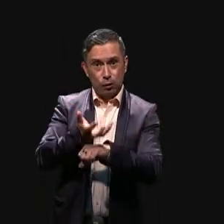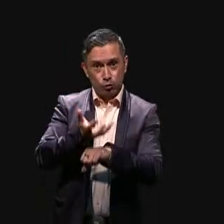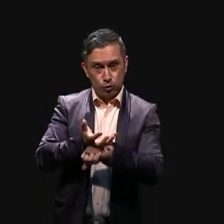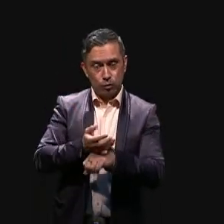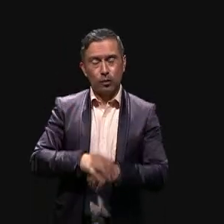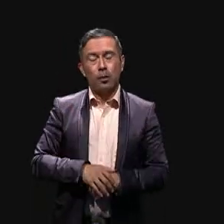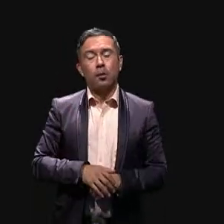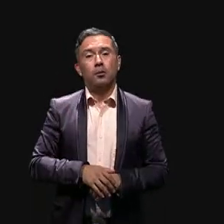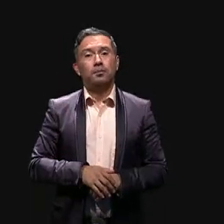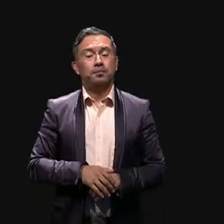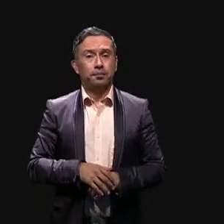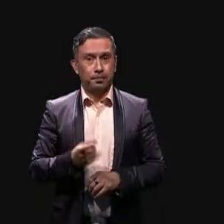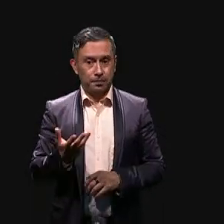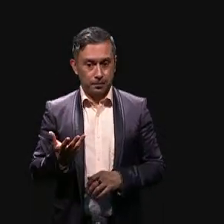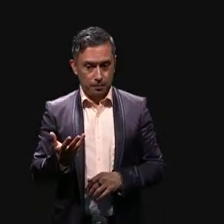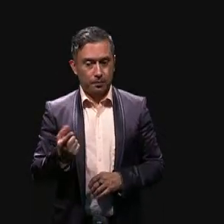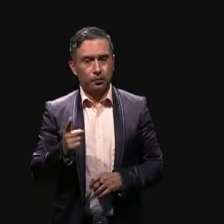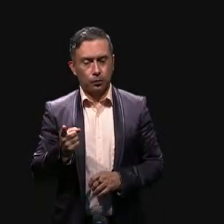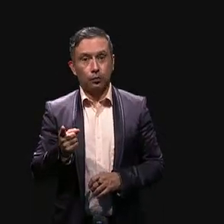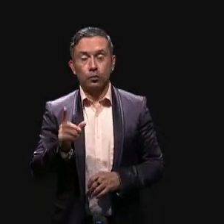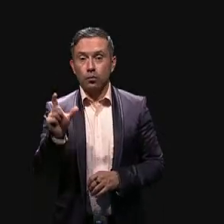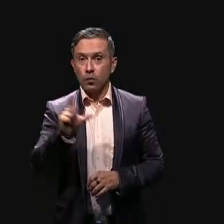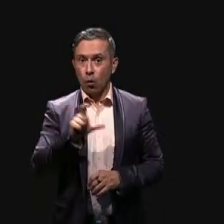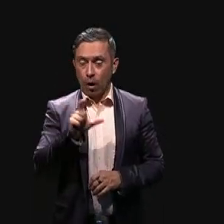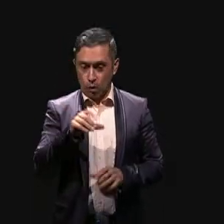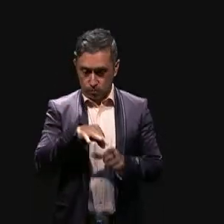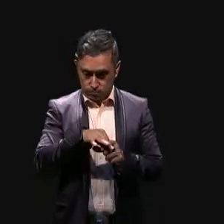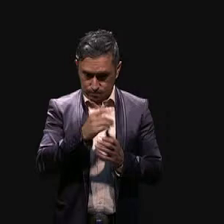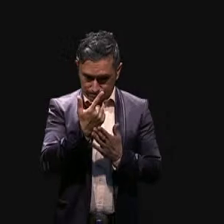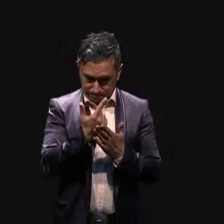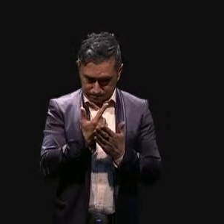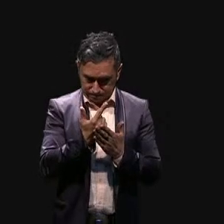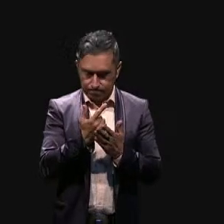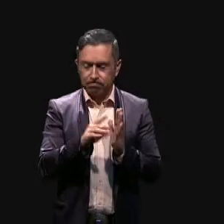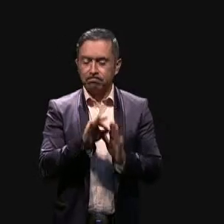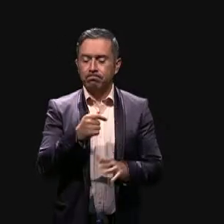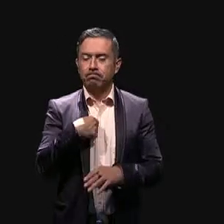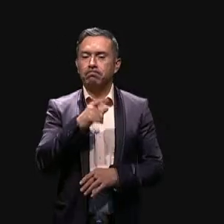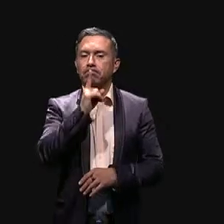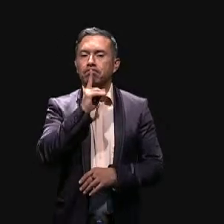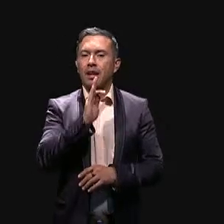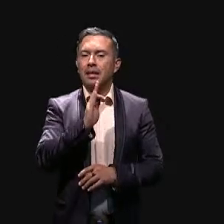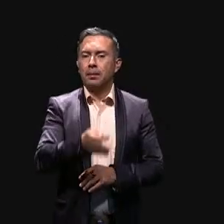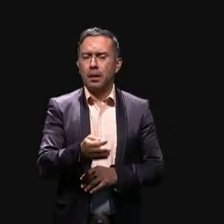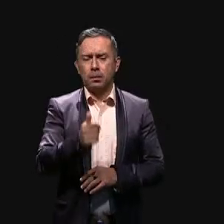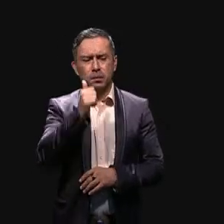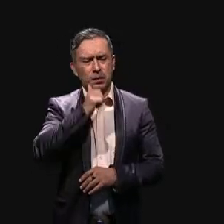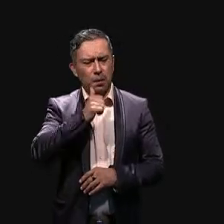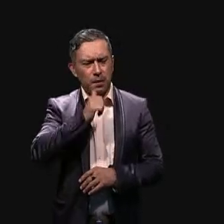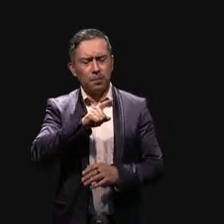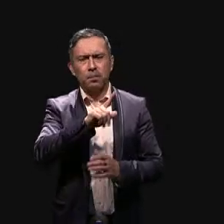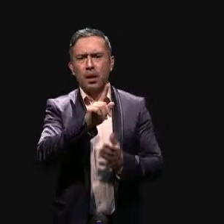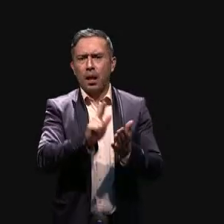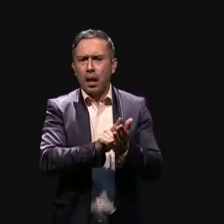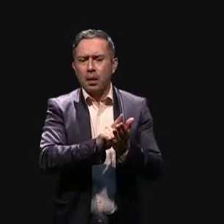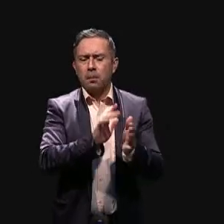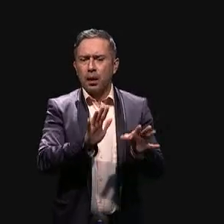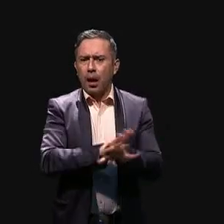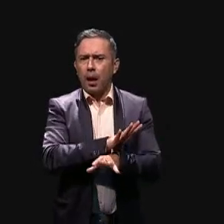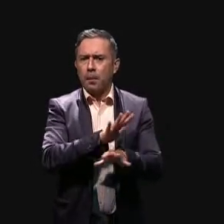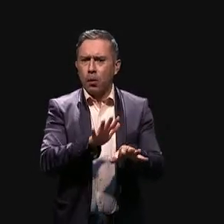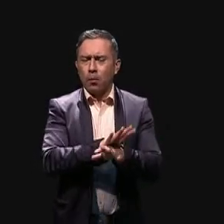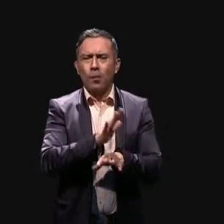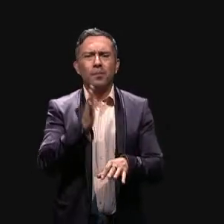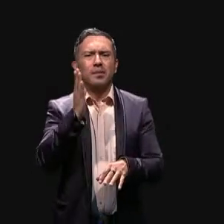won. So all of these legislators changing these rules and laws were on the same ballot as the former president.